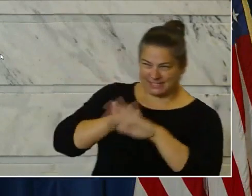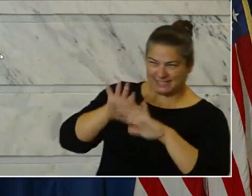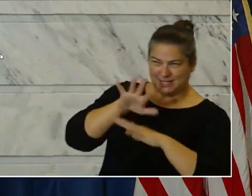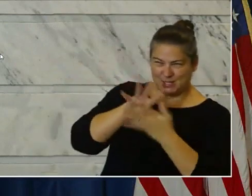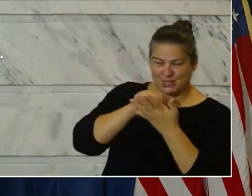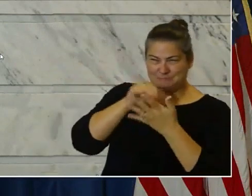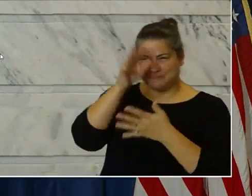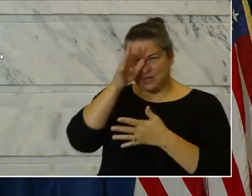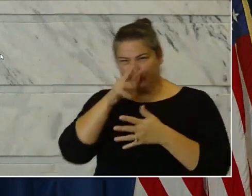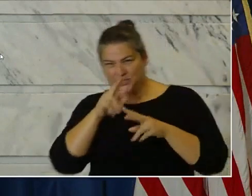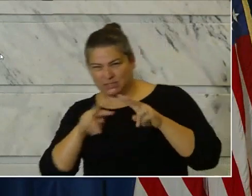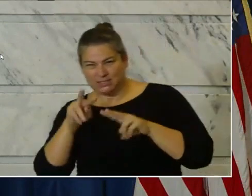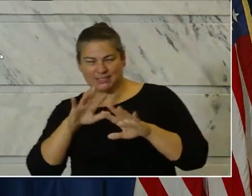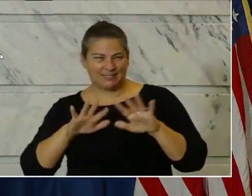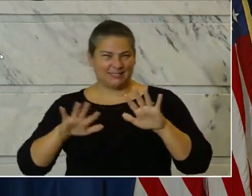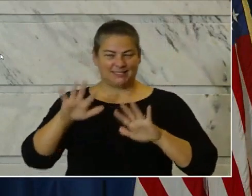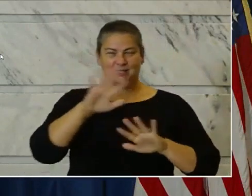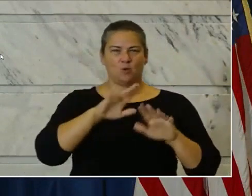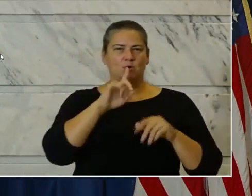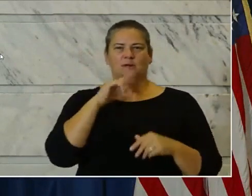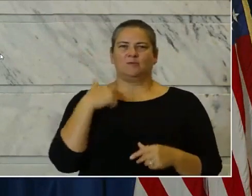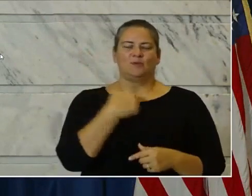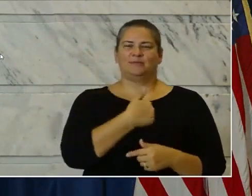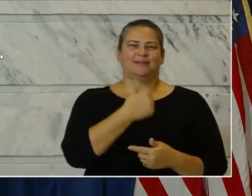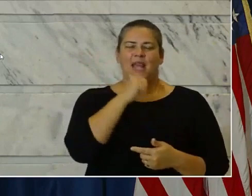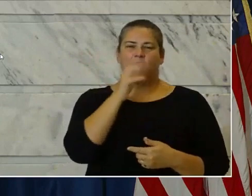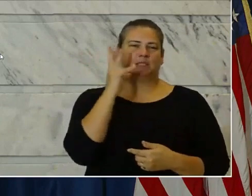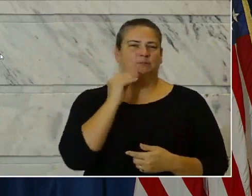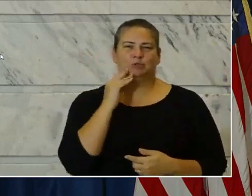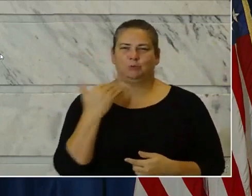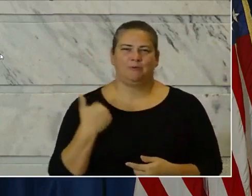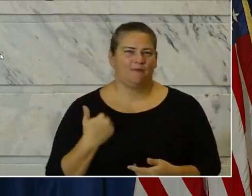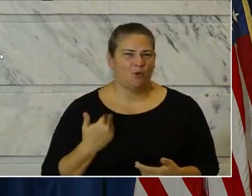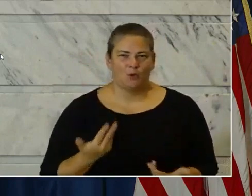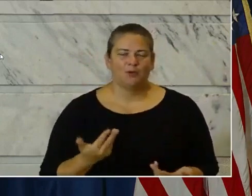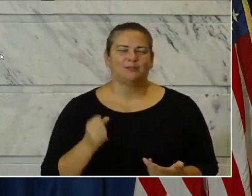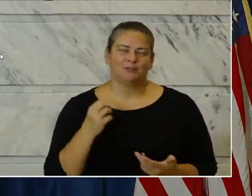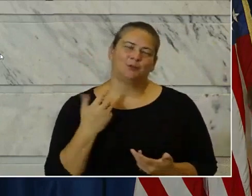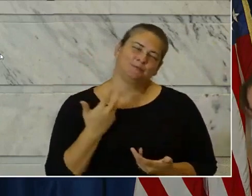to navigate these waters that are very unfamiliar for all of us. Thank you so much.